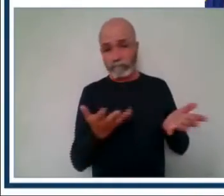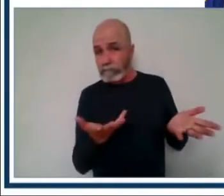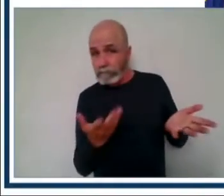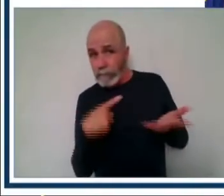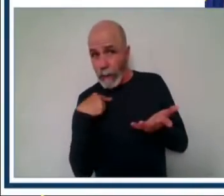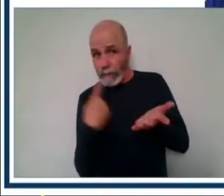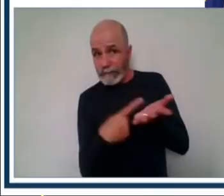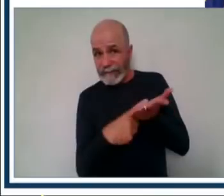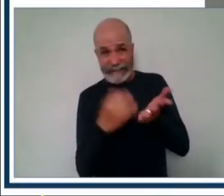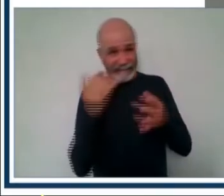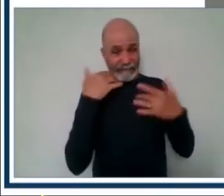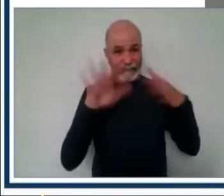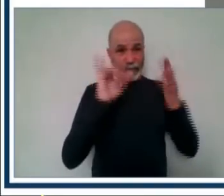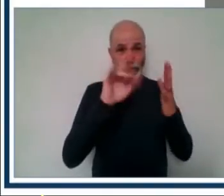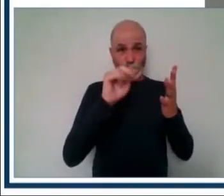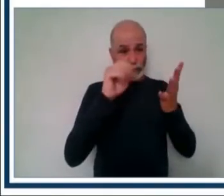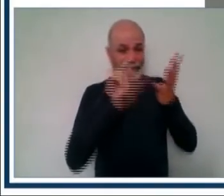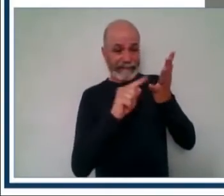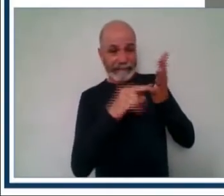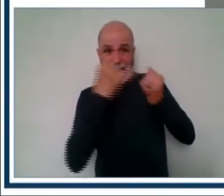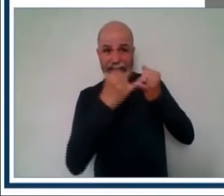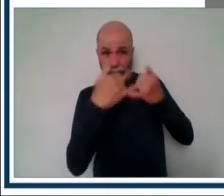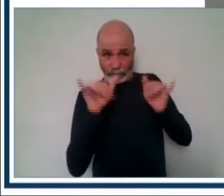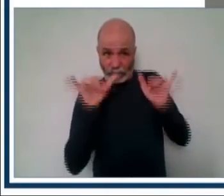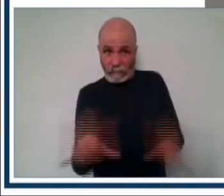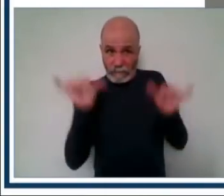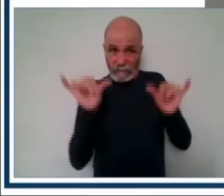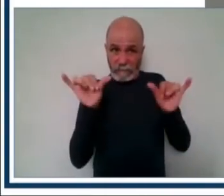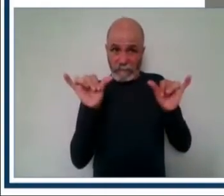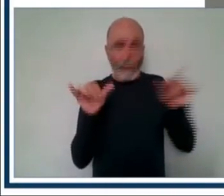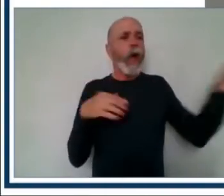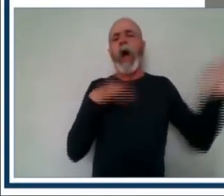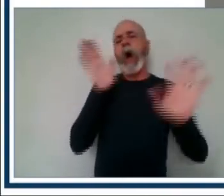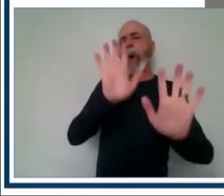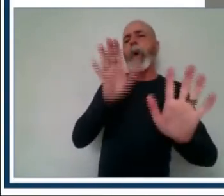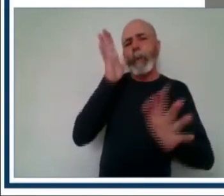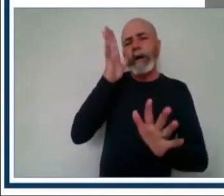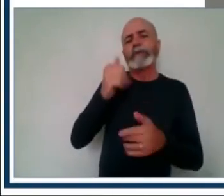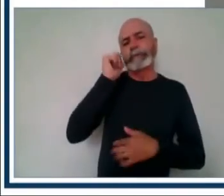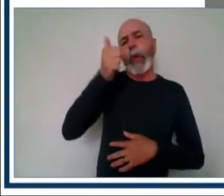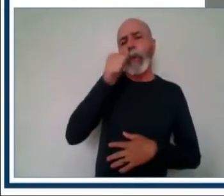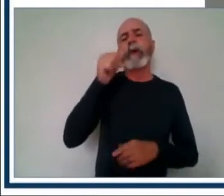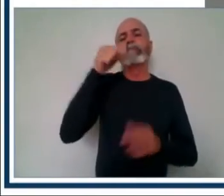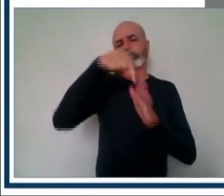have an update on that with much more detail tomorrow. But yes, we're on track, and